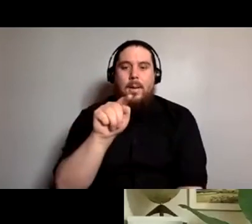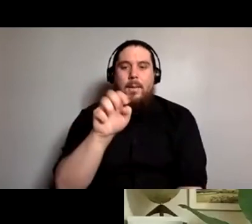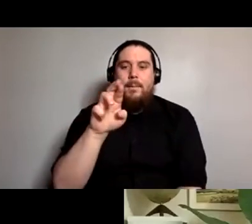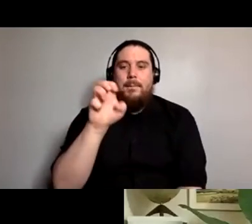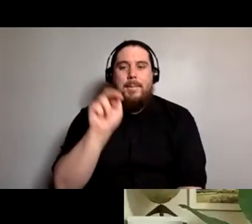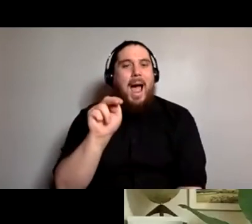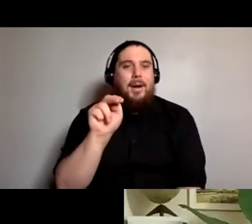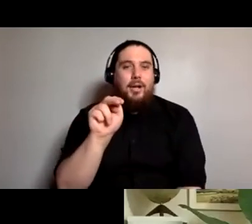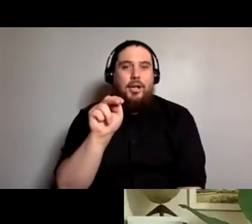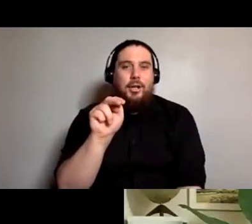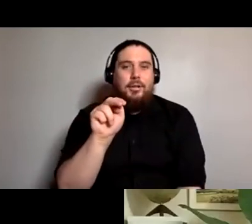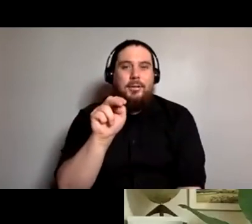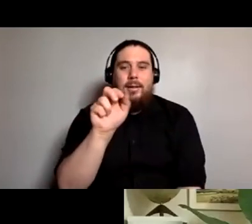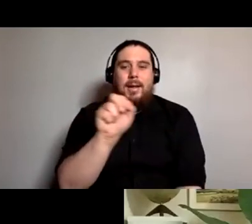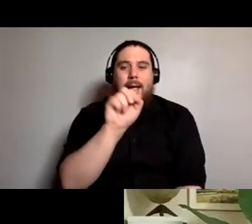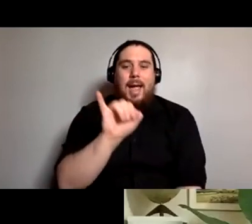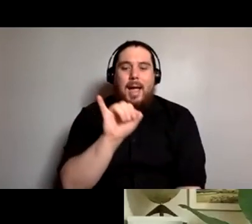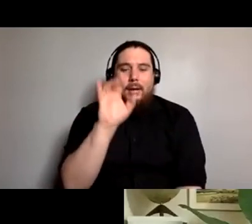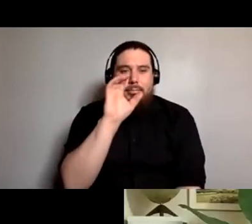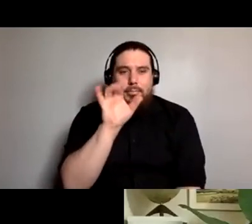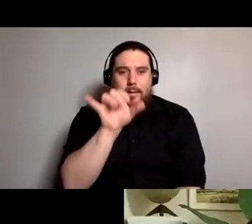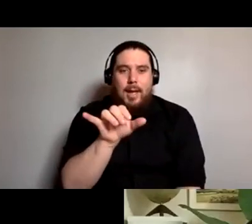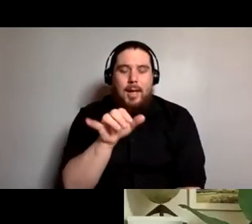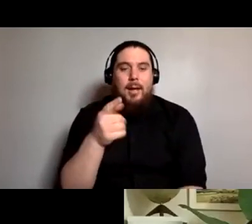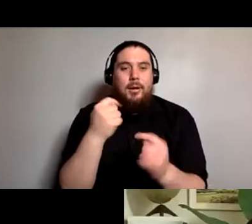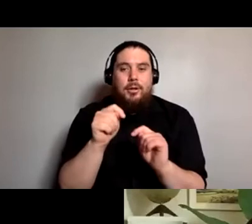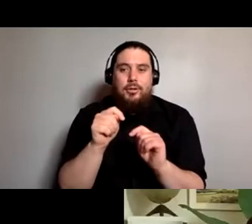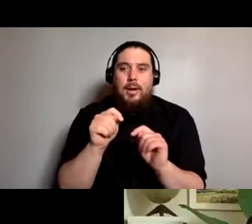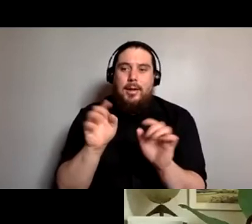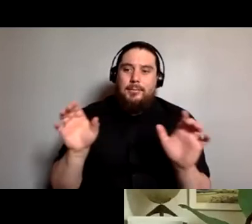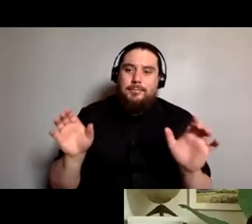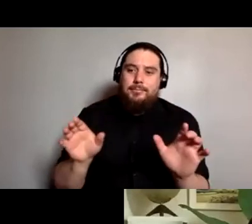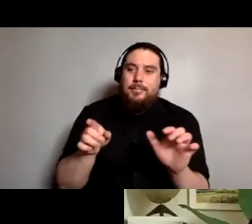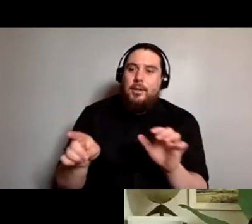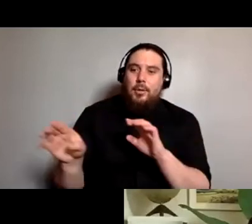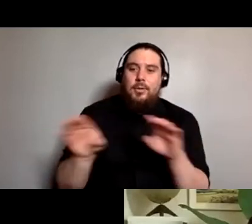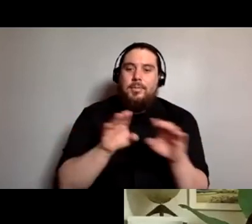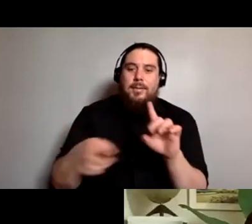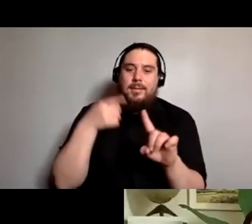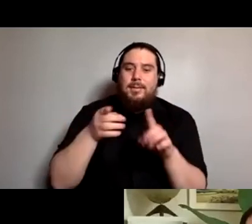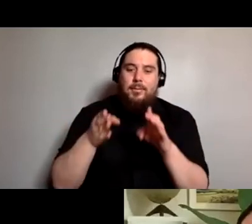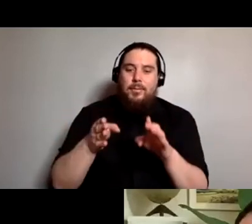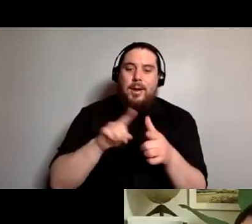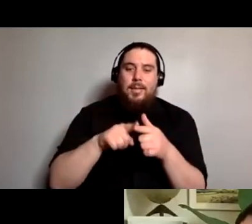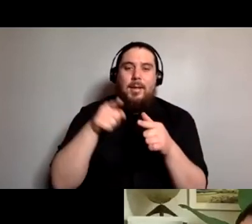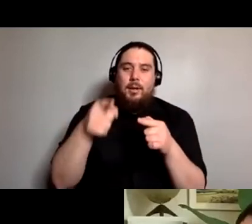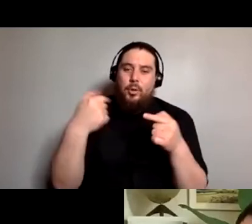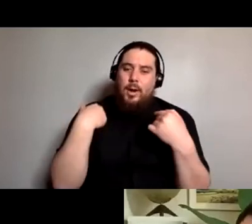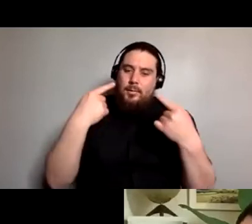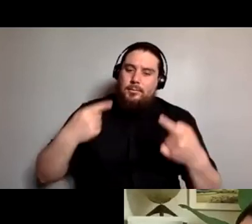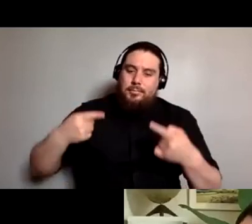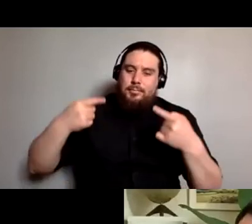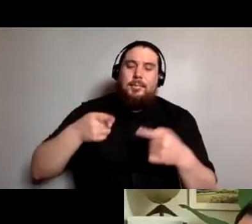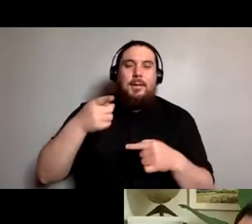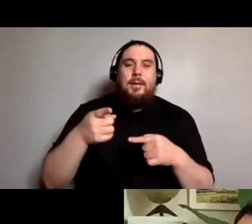and if it's looking for patterns and it's trying to coach you to behave in a certain way, and you struggle, and therefore you're sort of